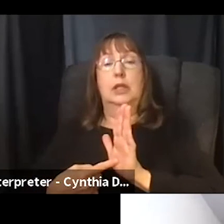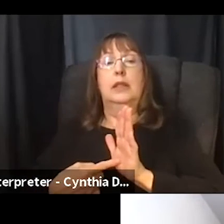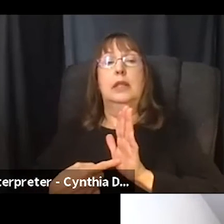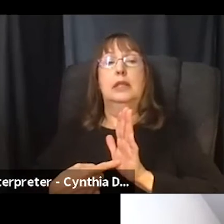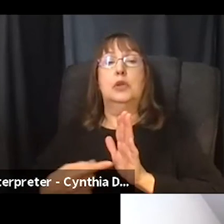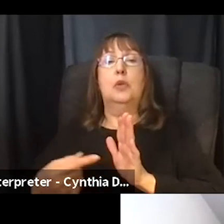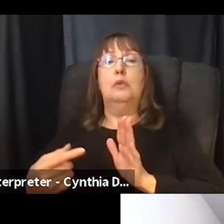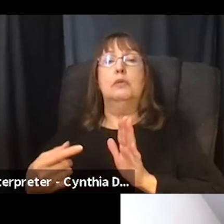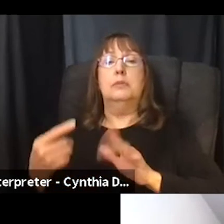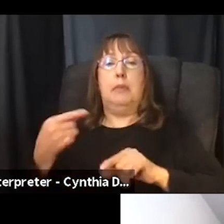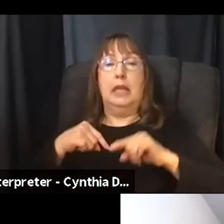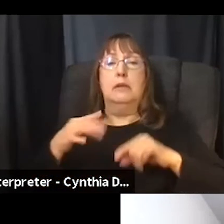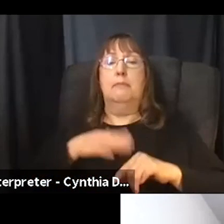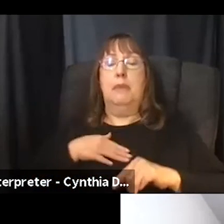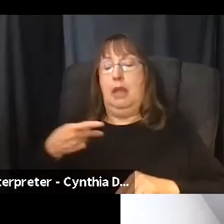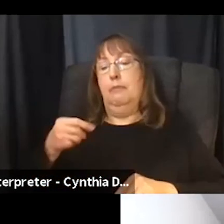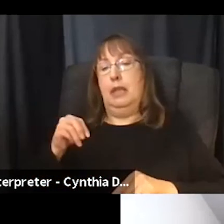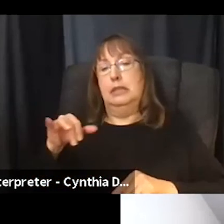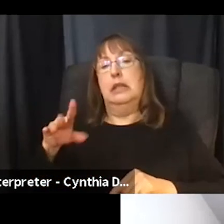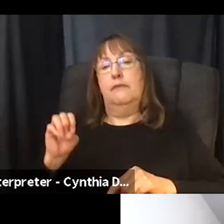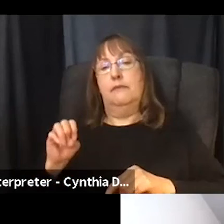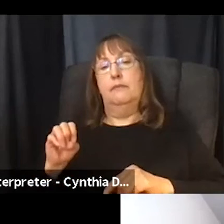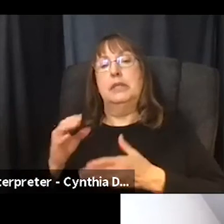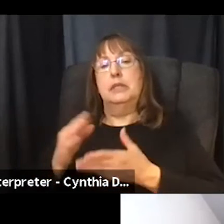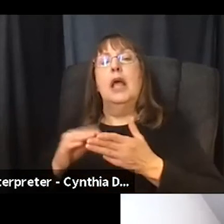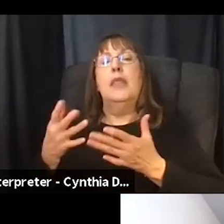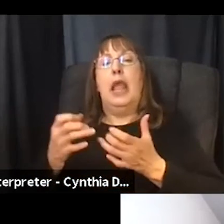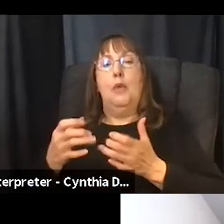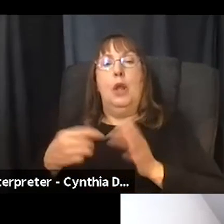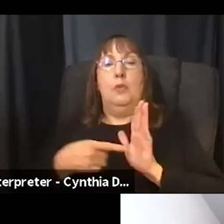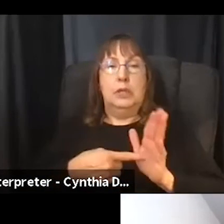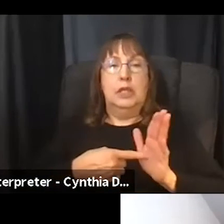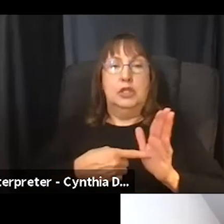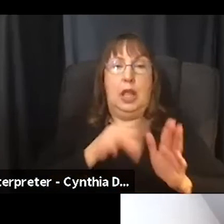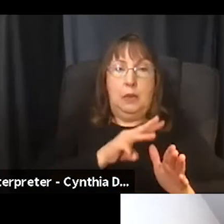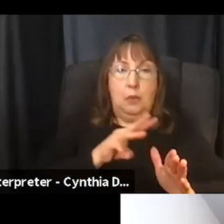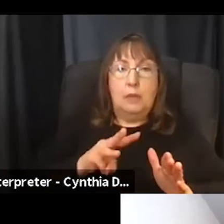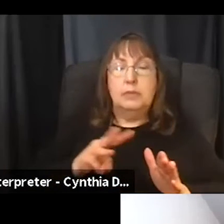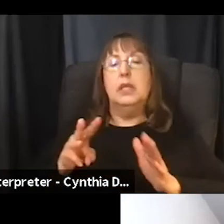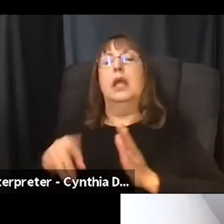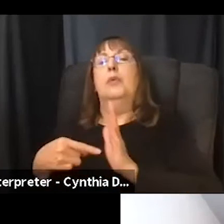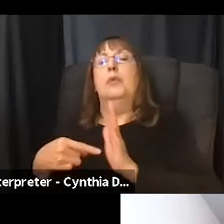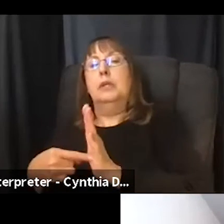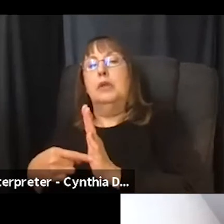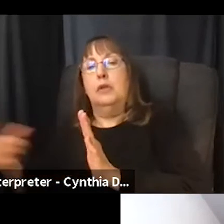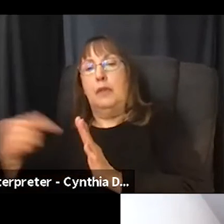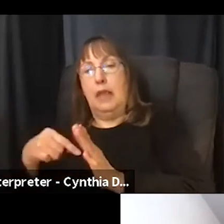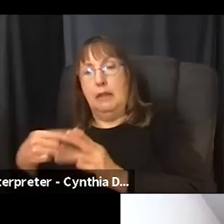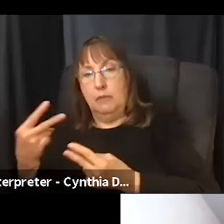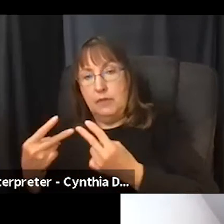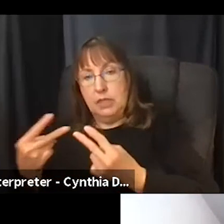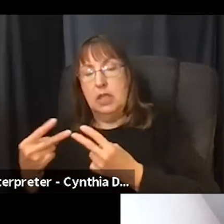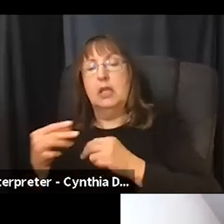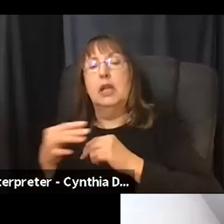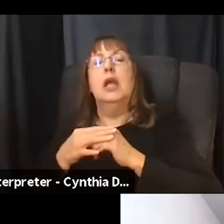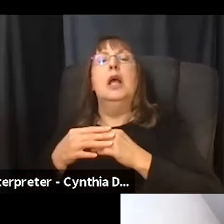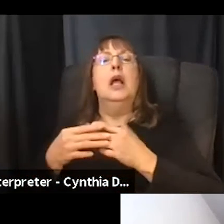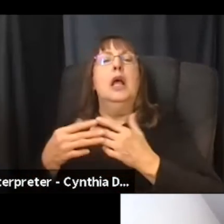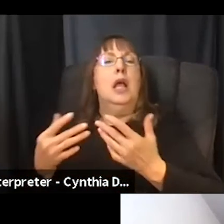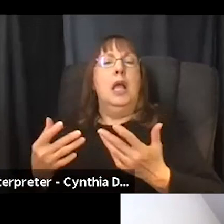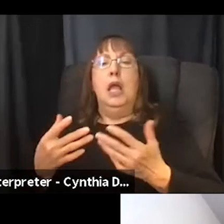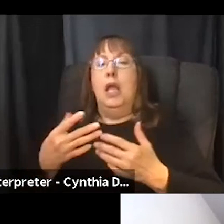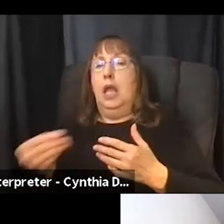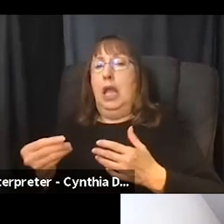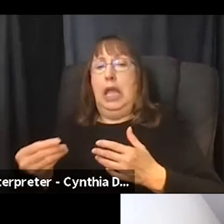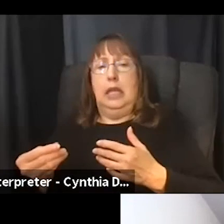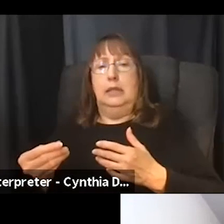passive piece, but I think they're looking for representation on the website, representation if you're doing a visit day, and